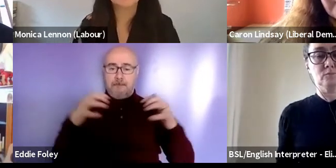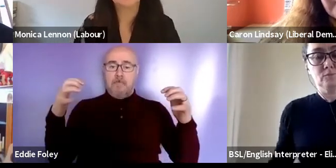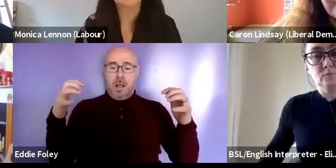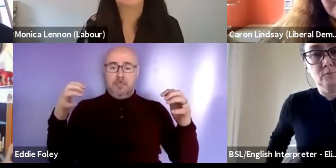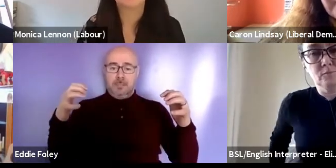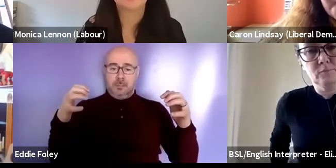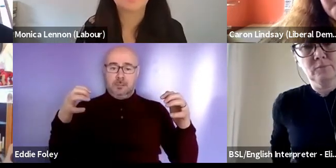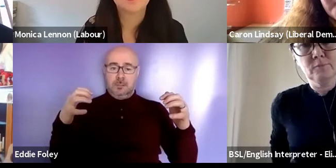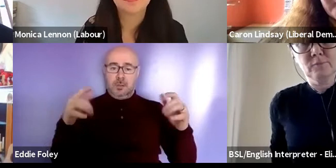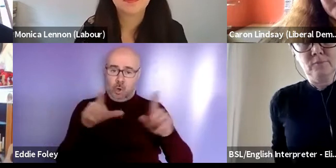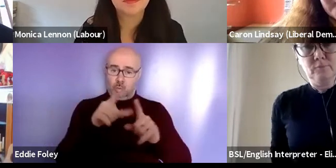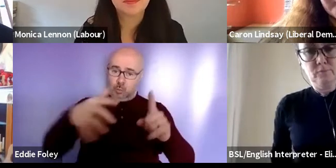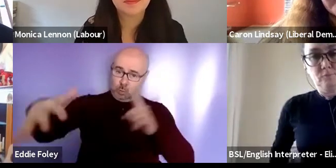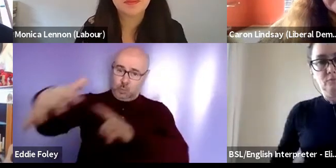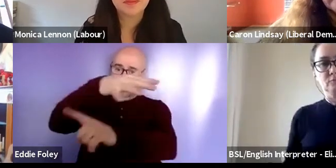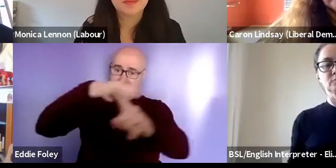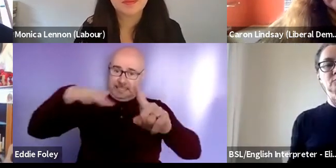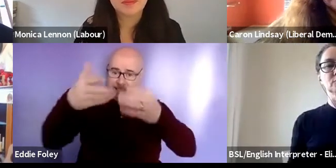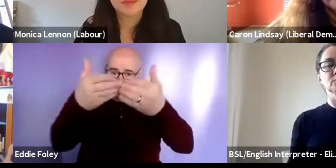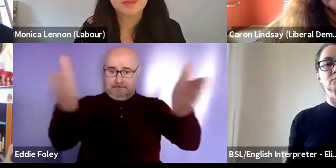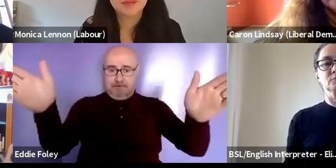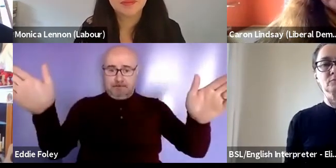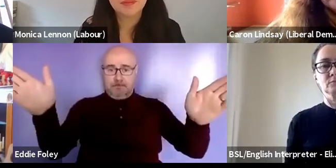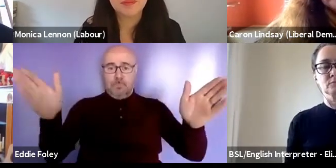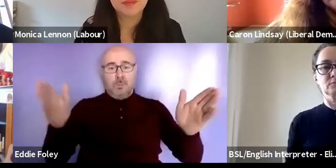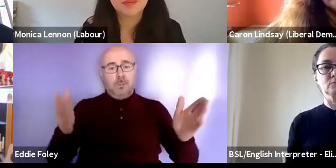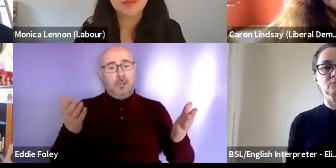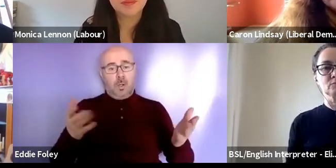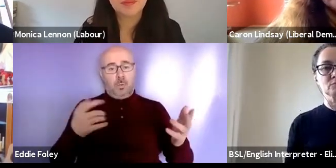civic society, is that we have learned you don't have